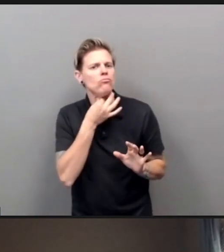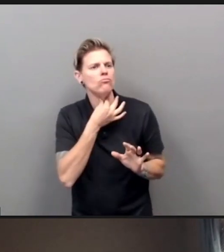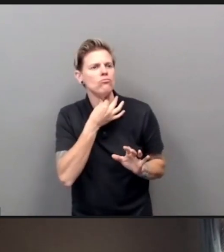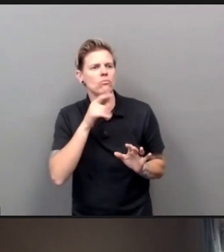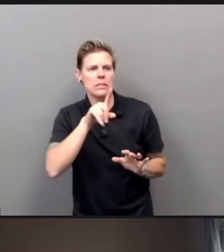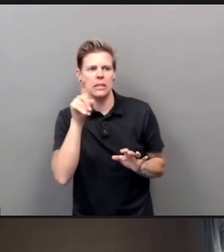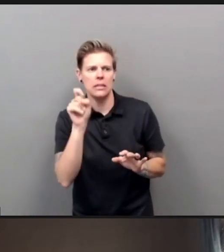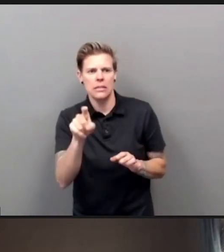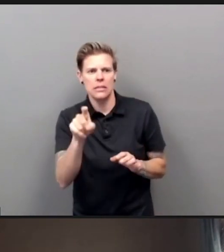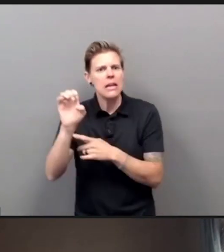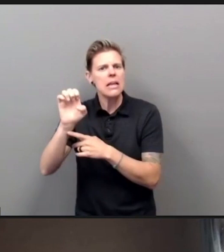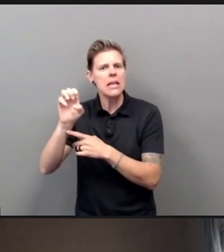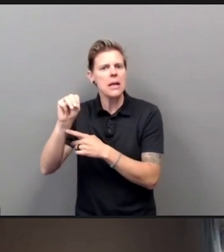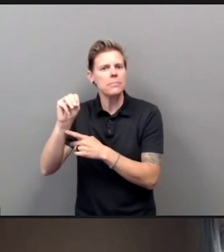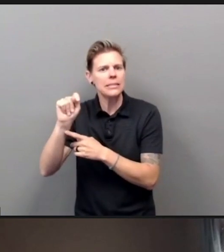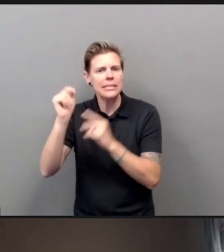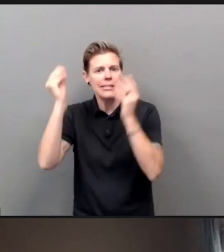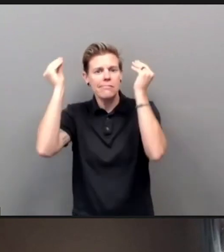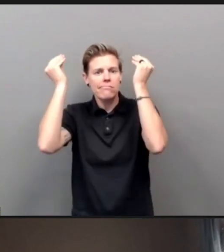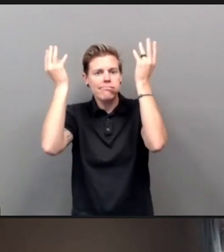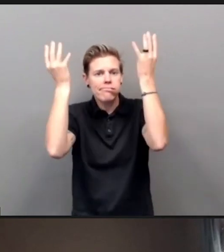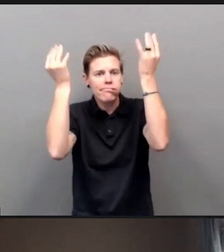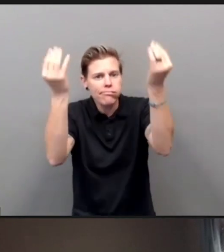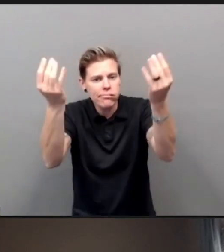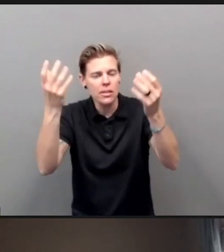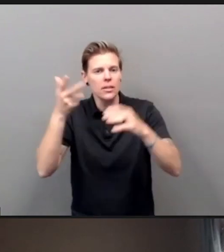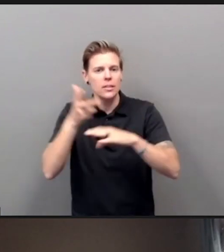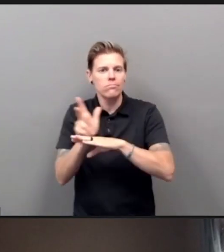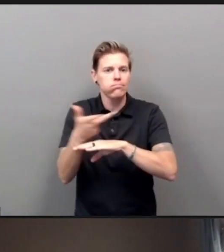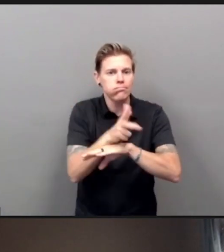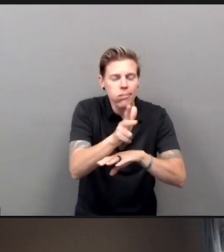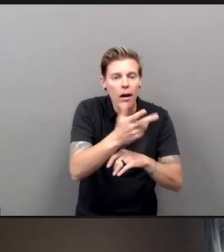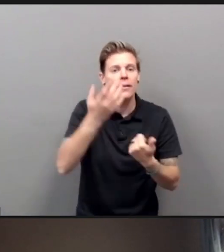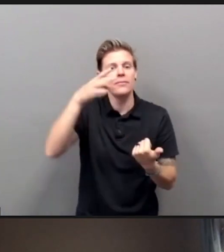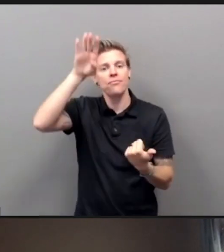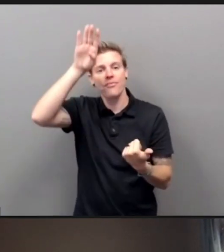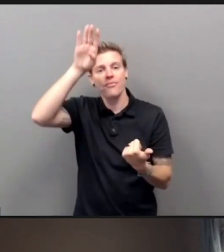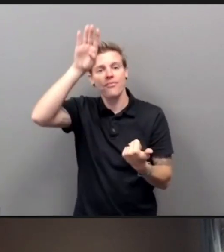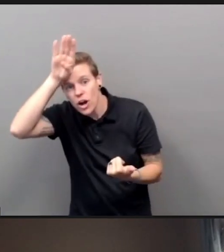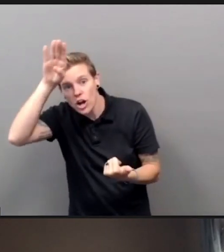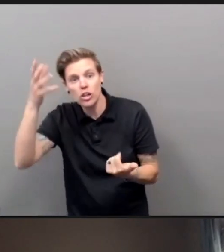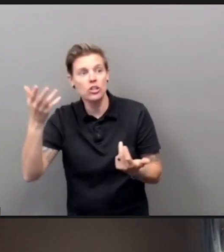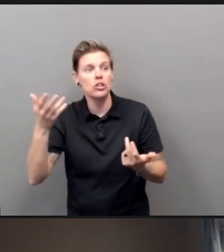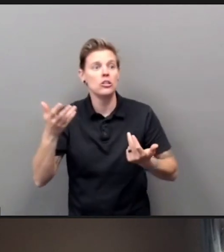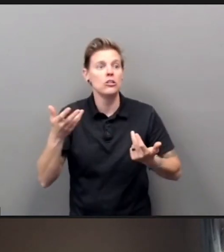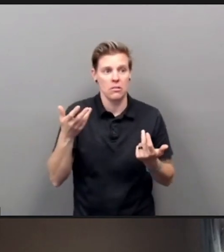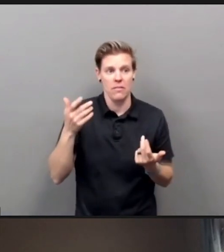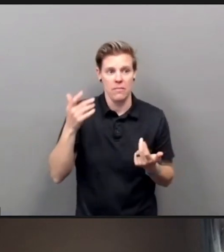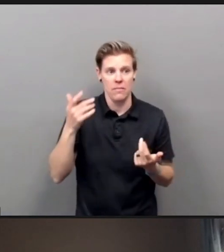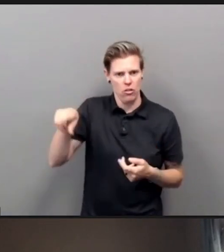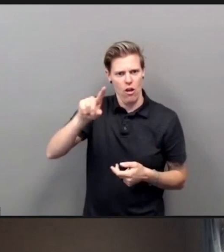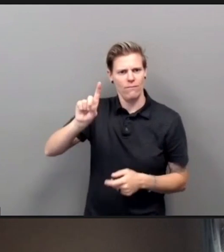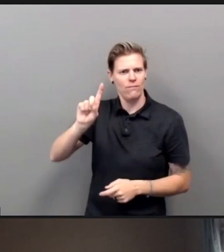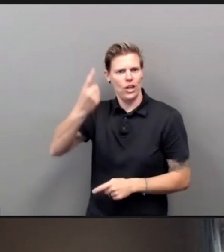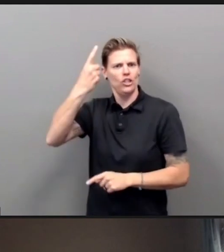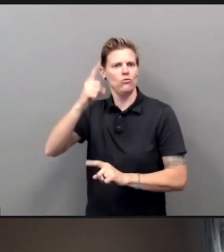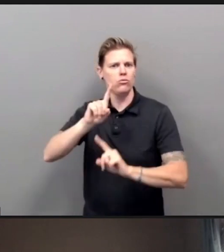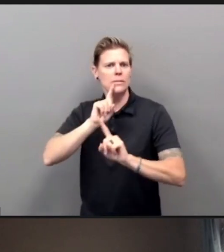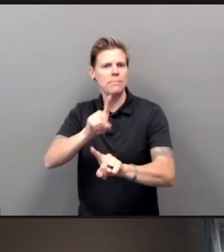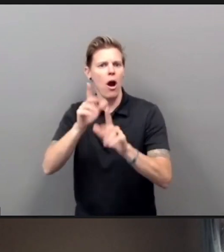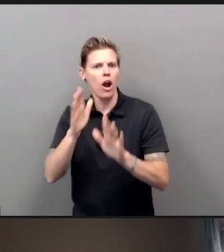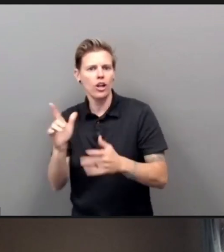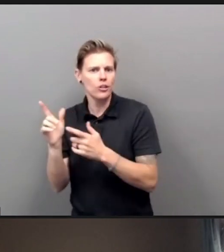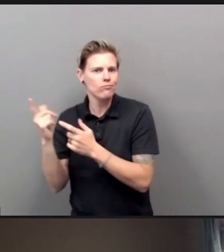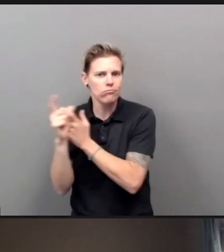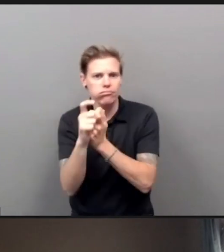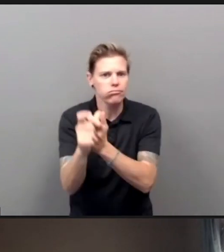and other staff who are first responders and who are expected to go into the field pick